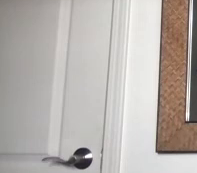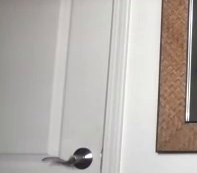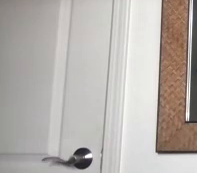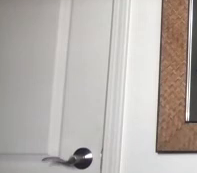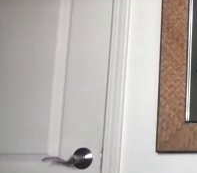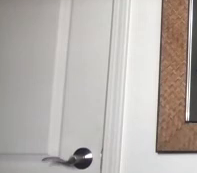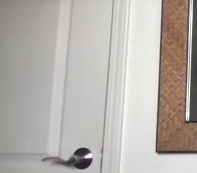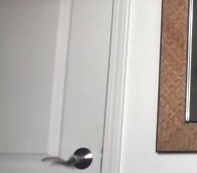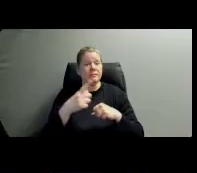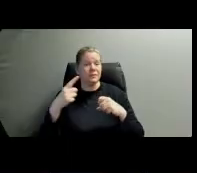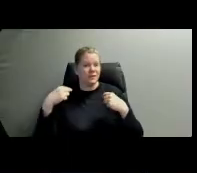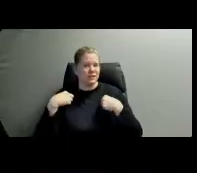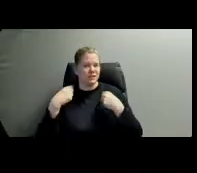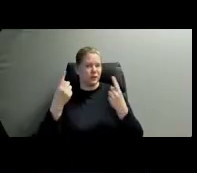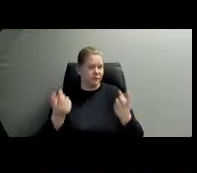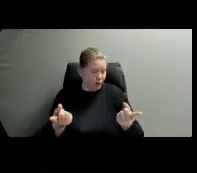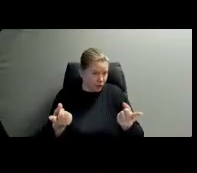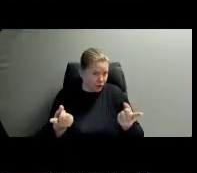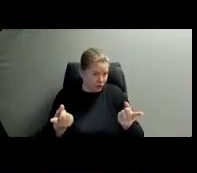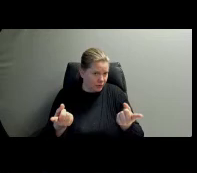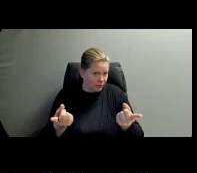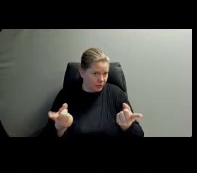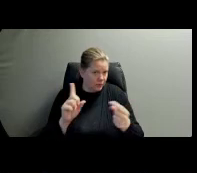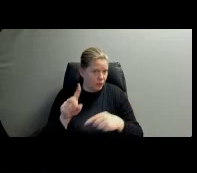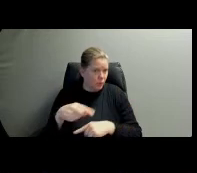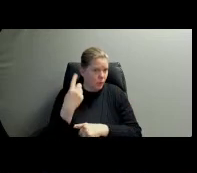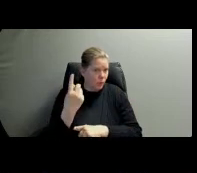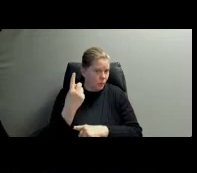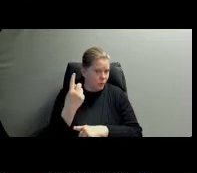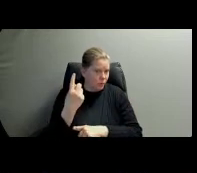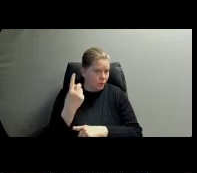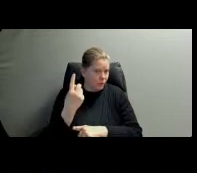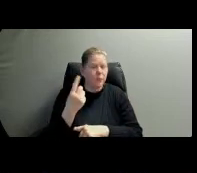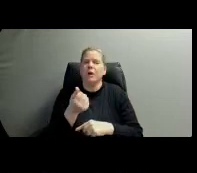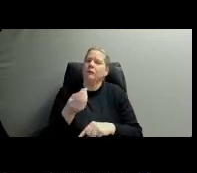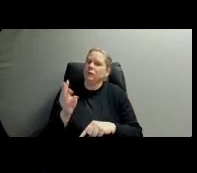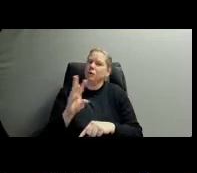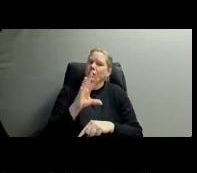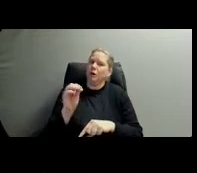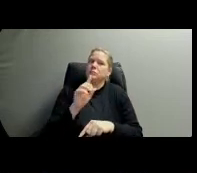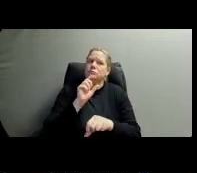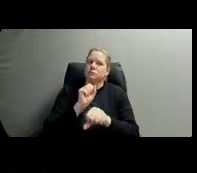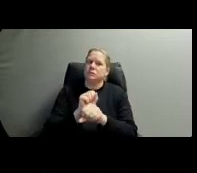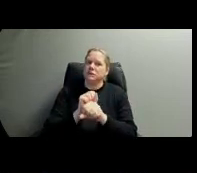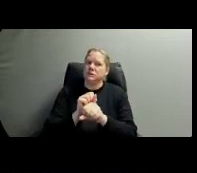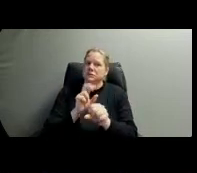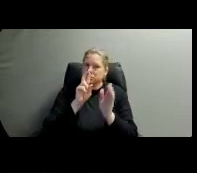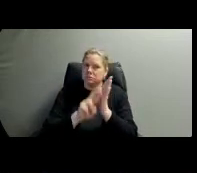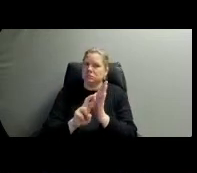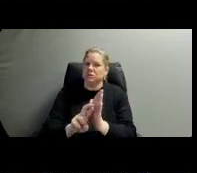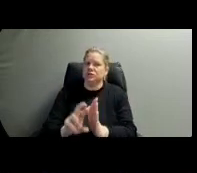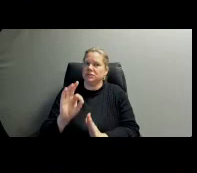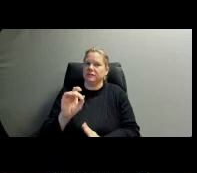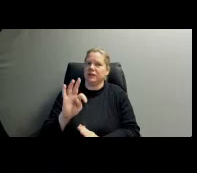So far, as much as I know, the only like there are very few companies who are actively researching on the concept,